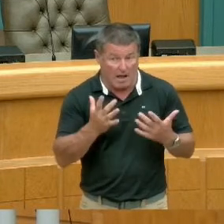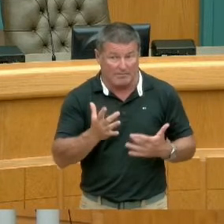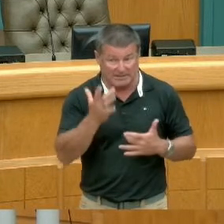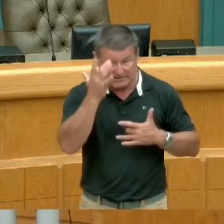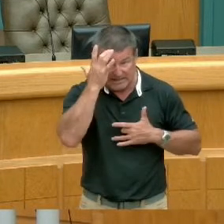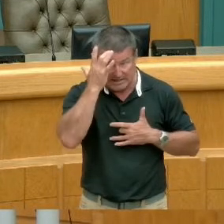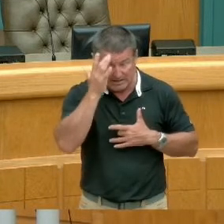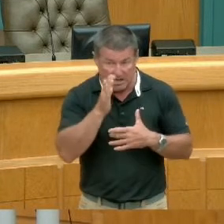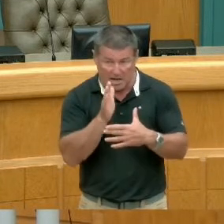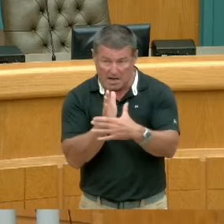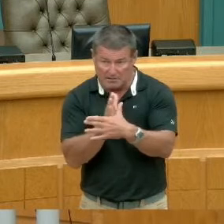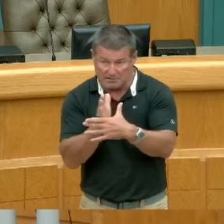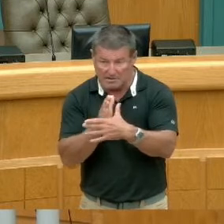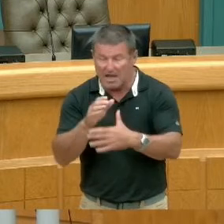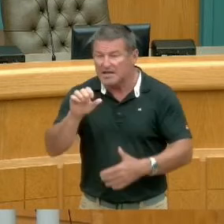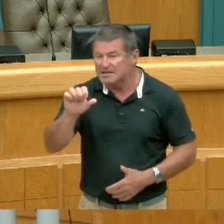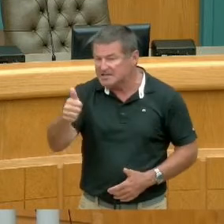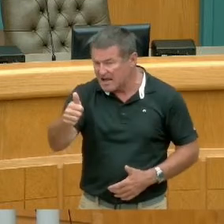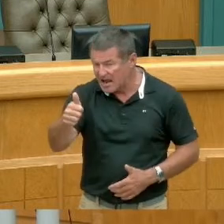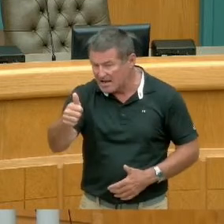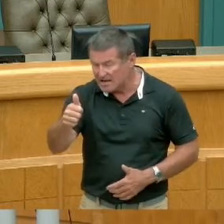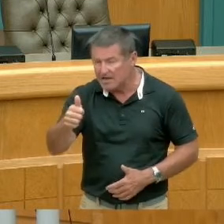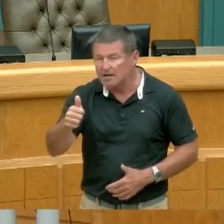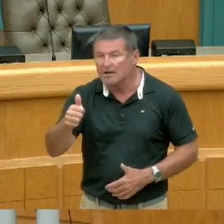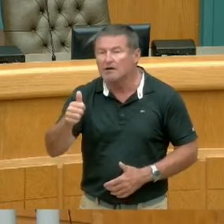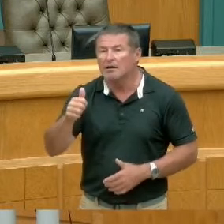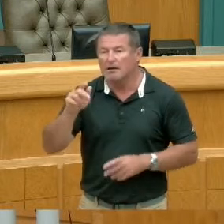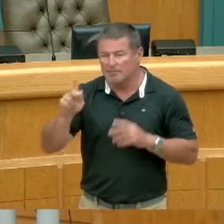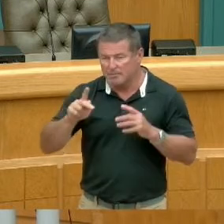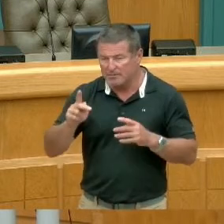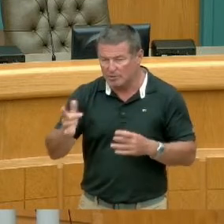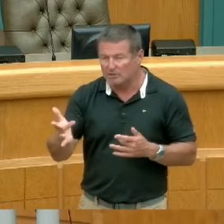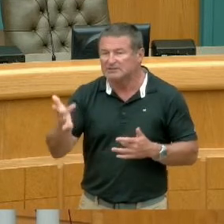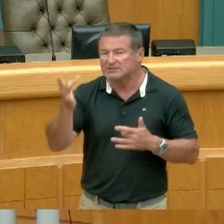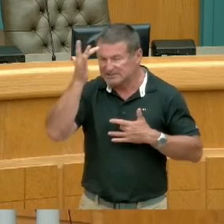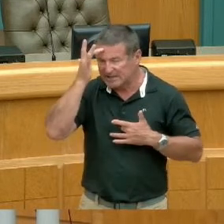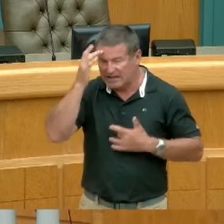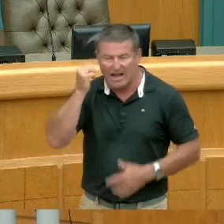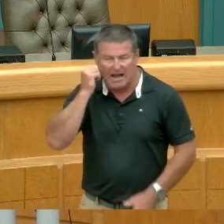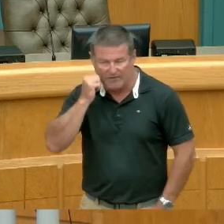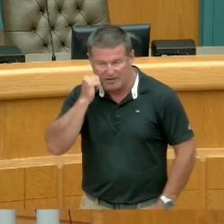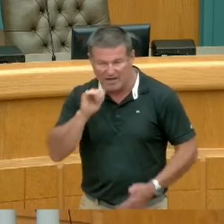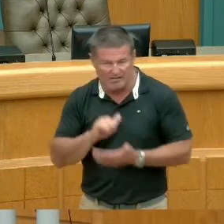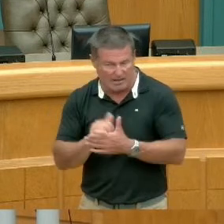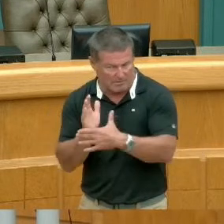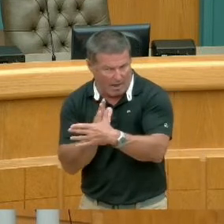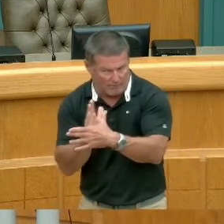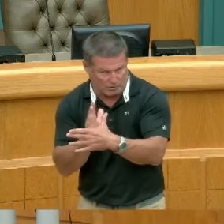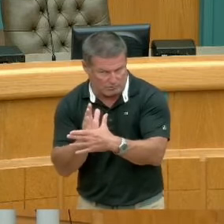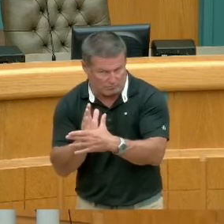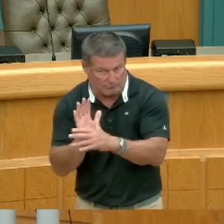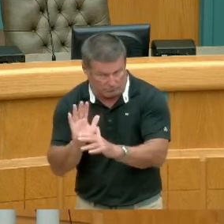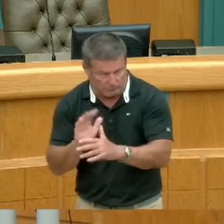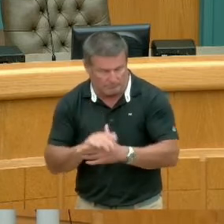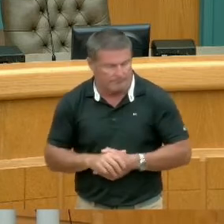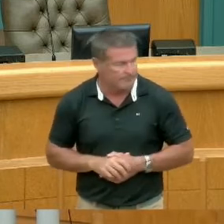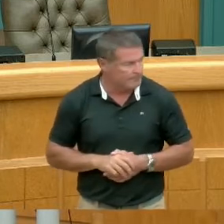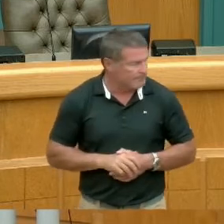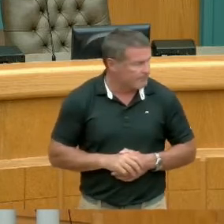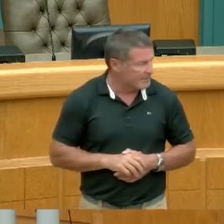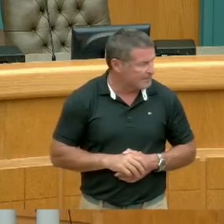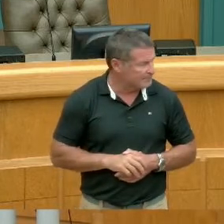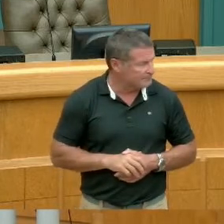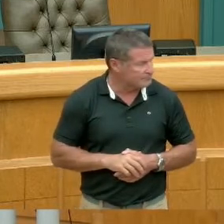look at a 7-day running average, is 10 cases a day. That's what we've been averaging because of that big spike, primarily.